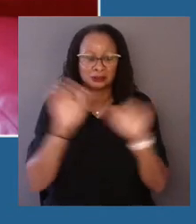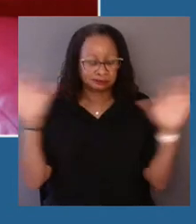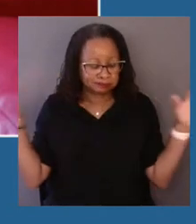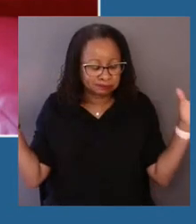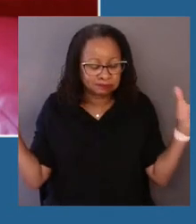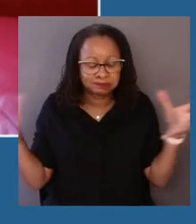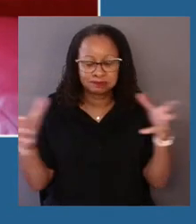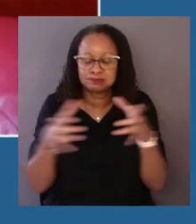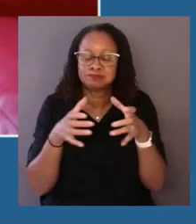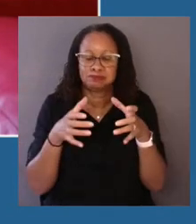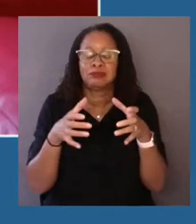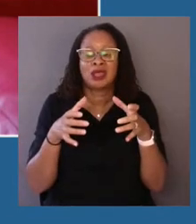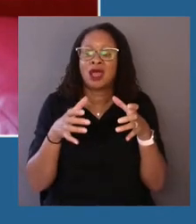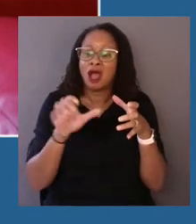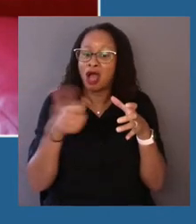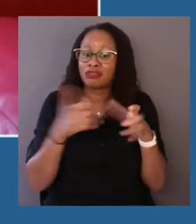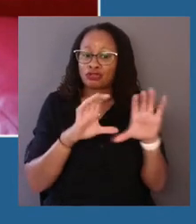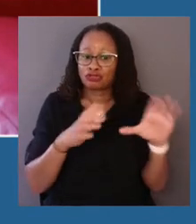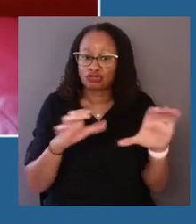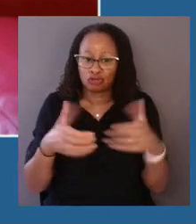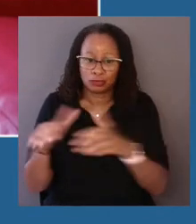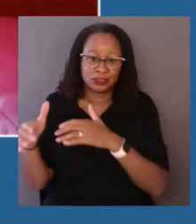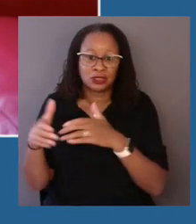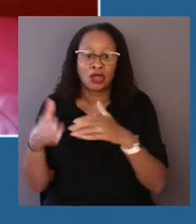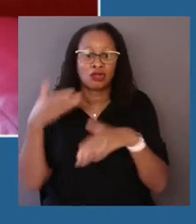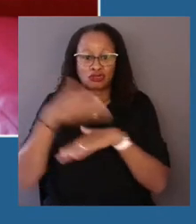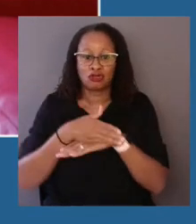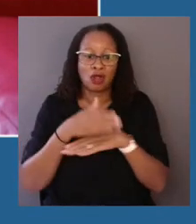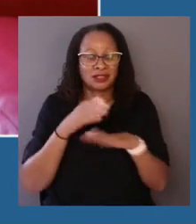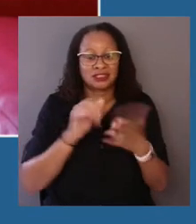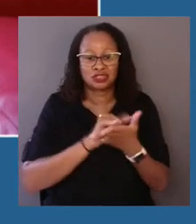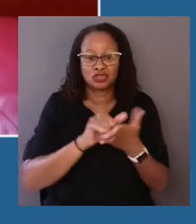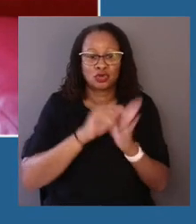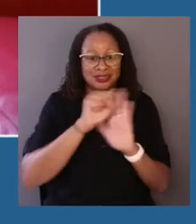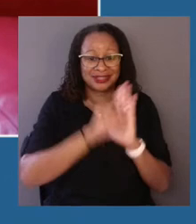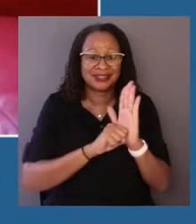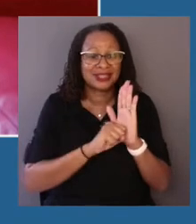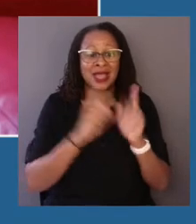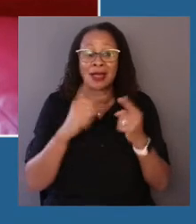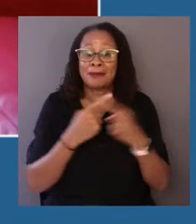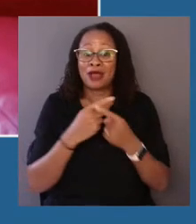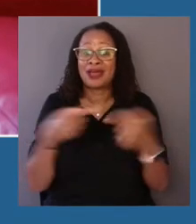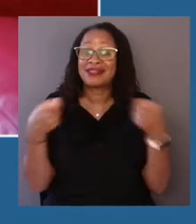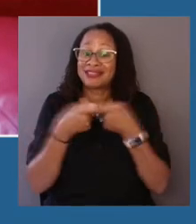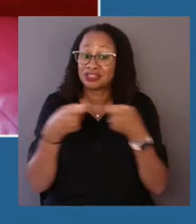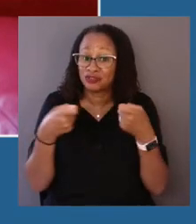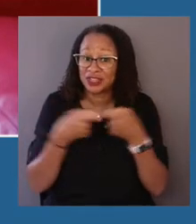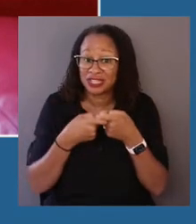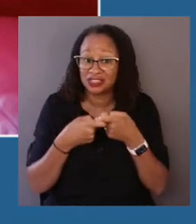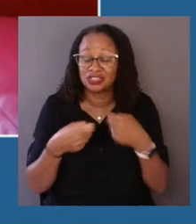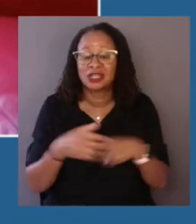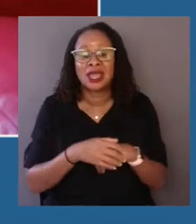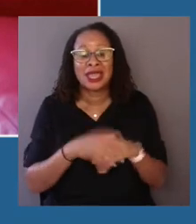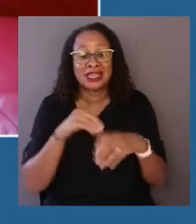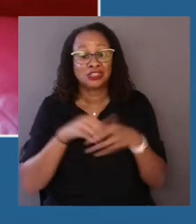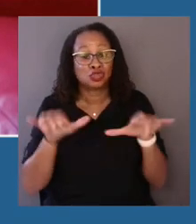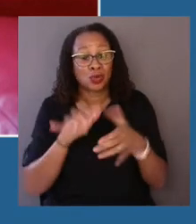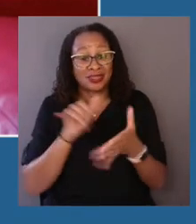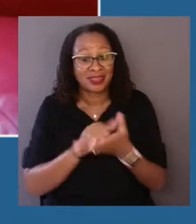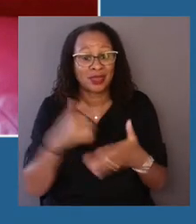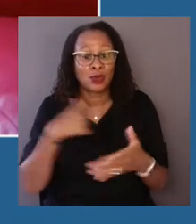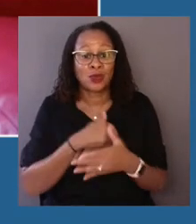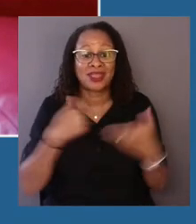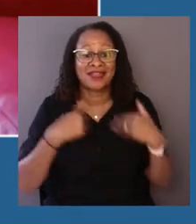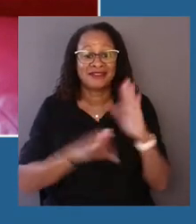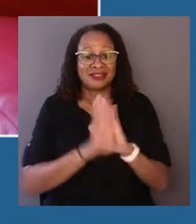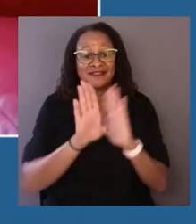groups around New York State around electrification. And in doing so, we have developed a